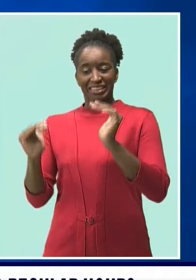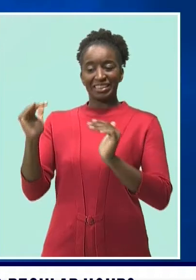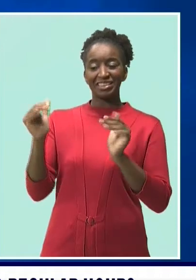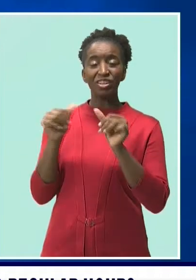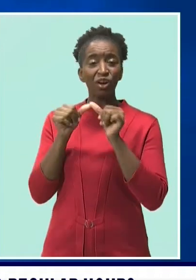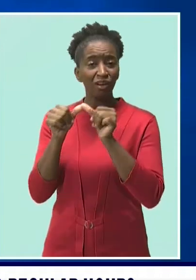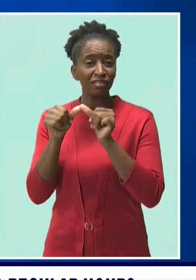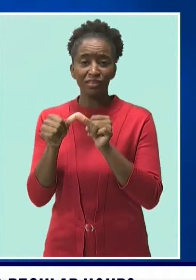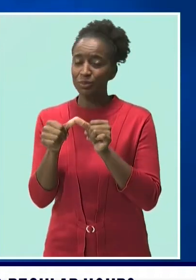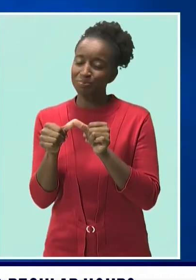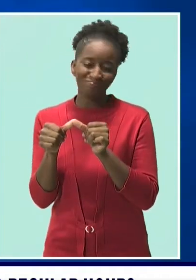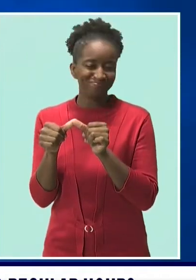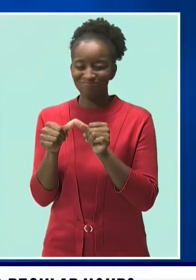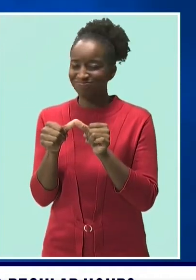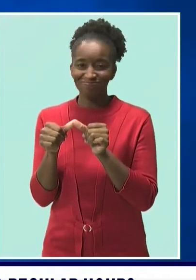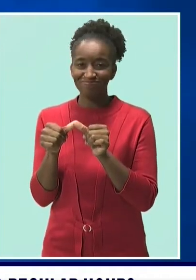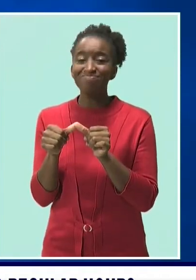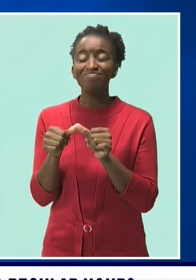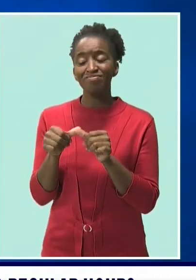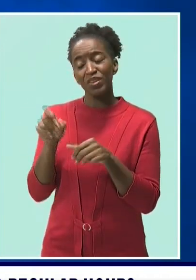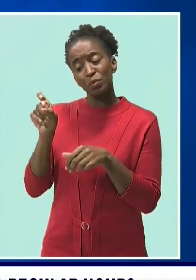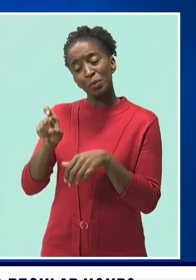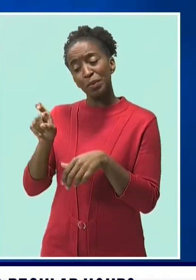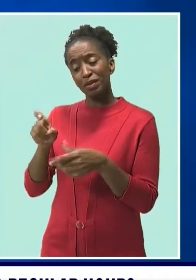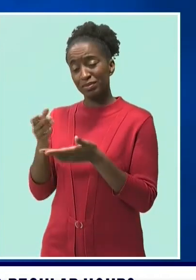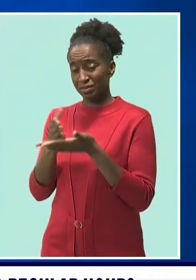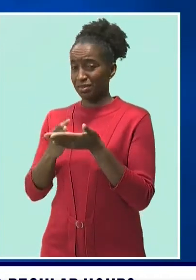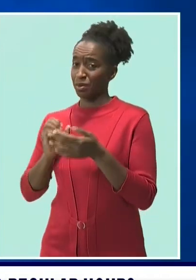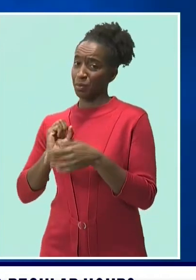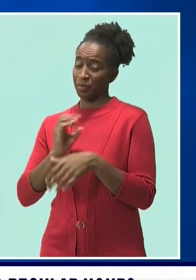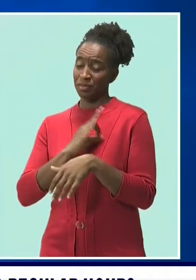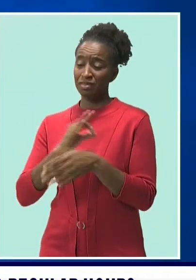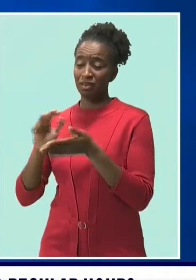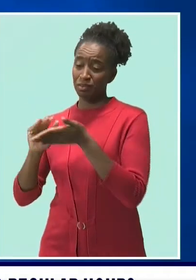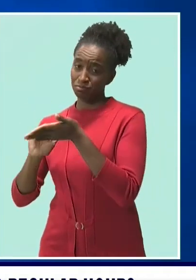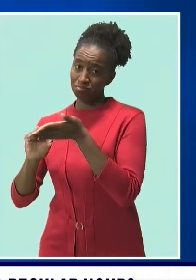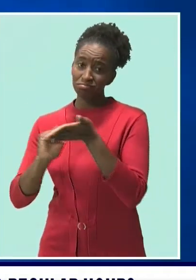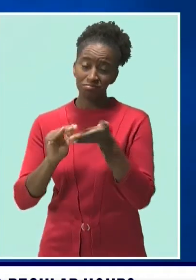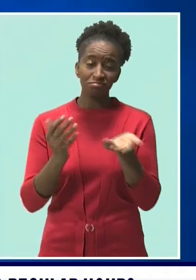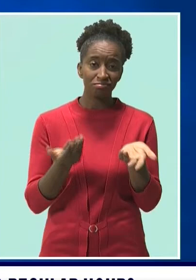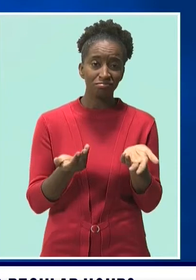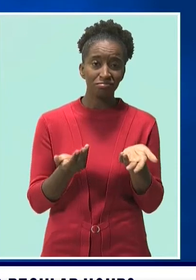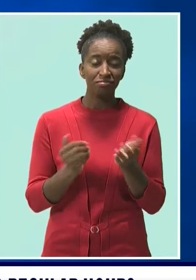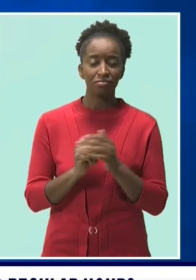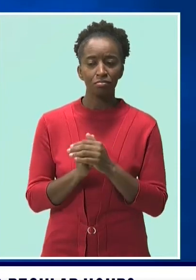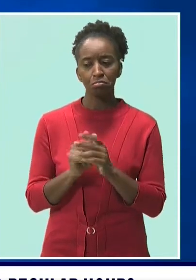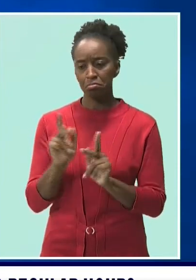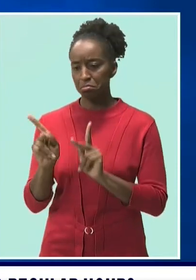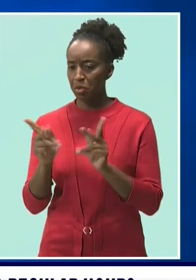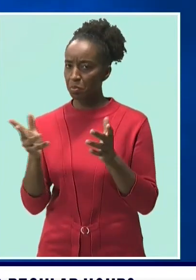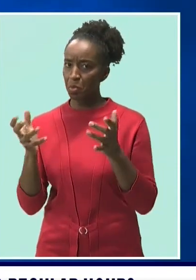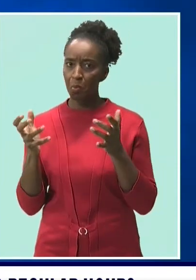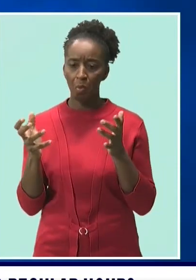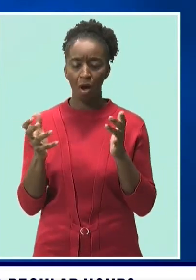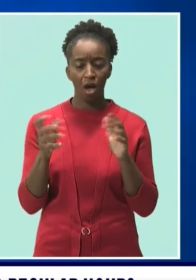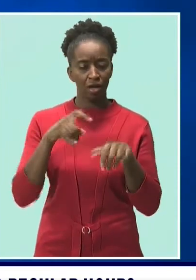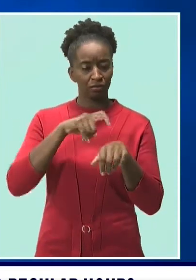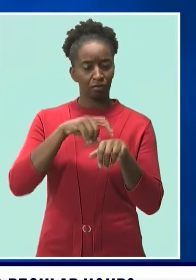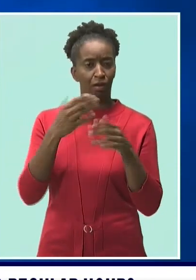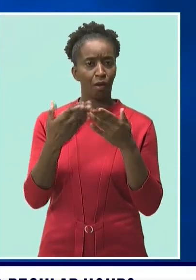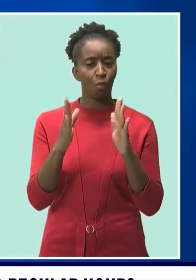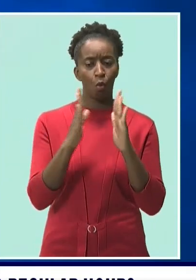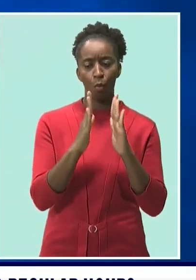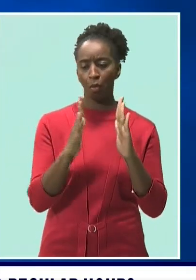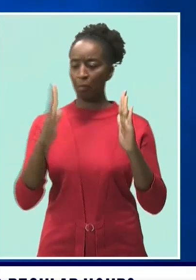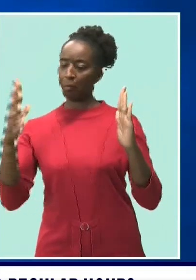have had to take this sort of step. It is not that they want to. Everybody would love to see a lot more business, and they can open another 2 or 3 hours a day and a lot more